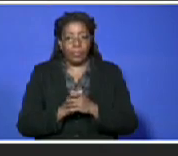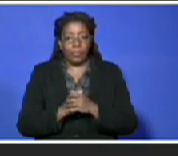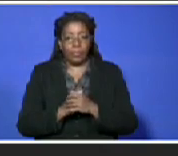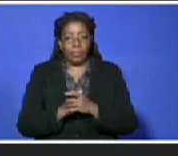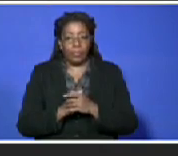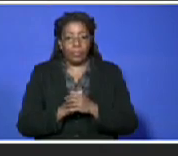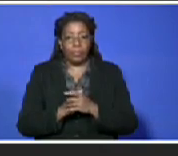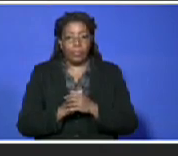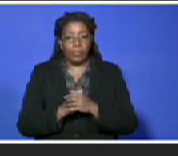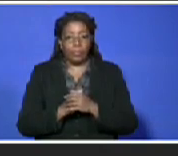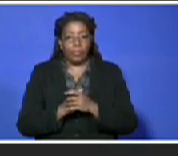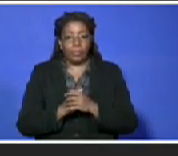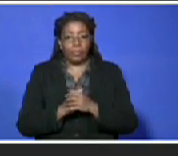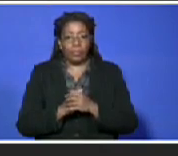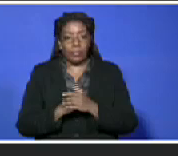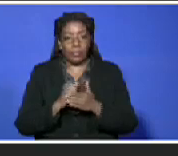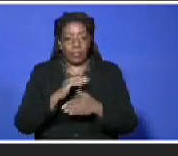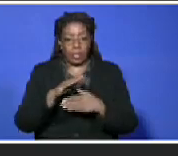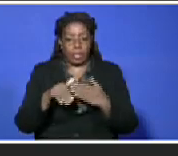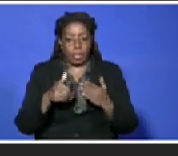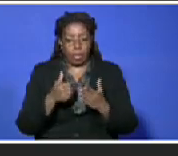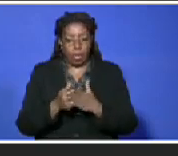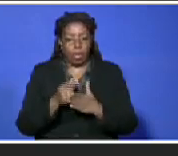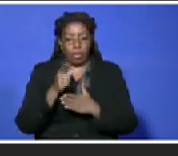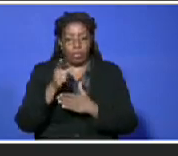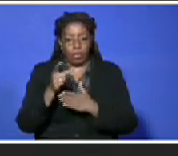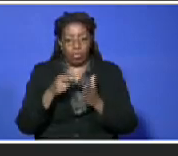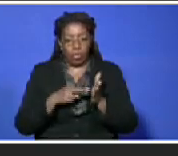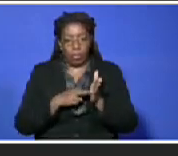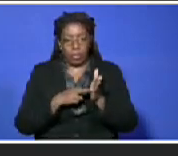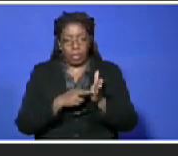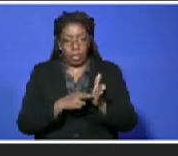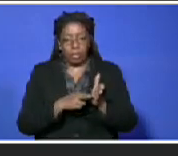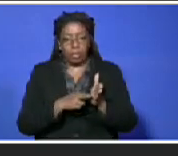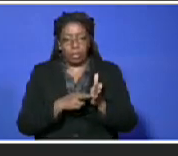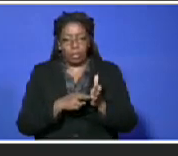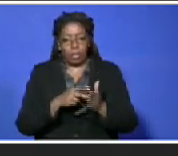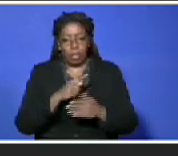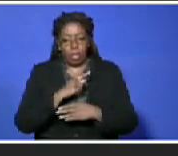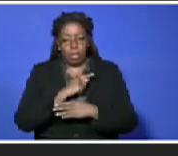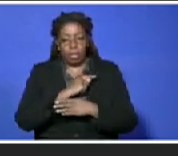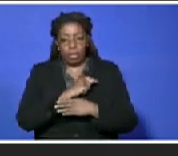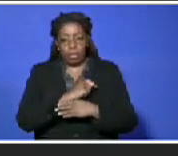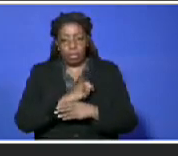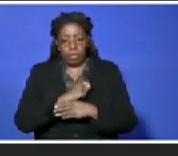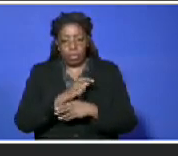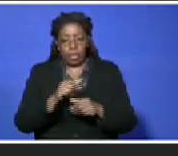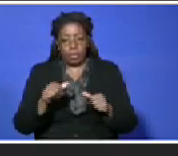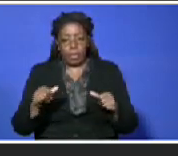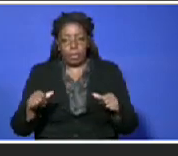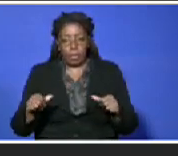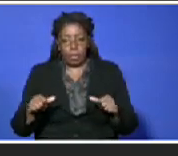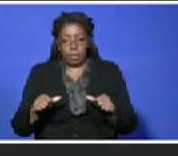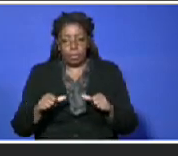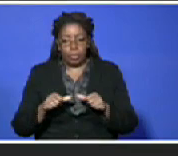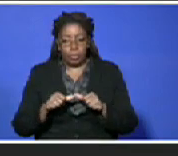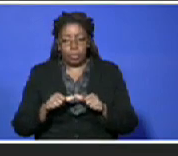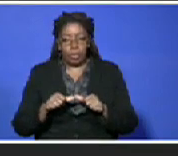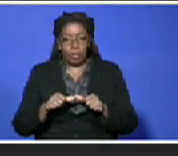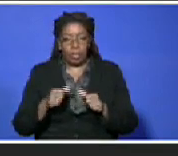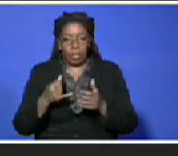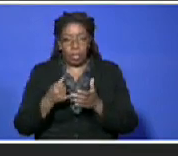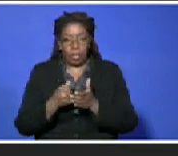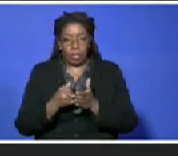All of you represent a myriad of tourism sectors. Accordingly, it is very